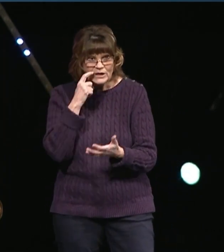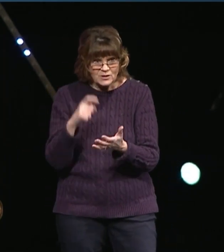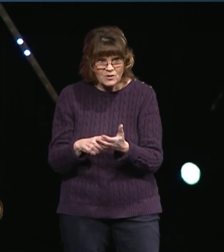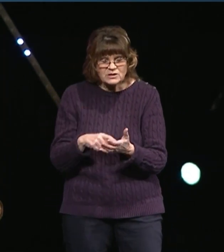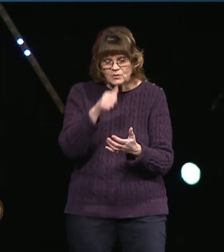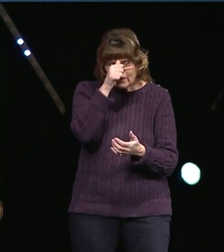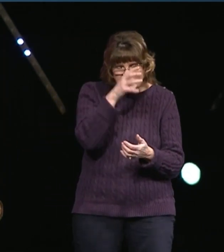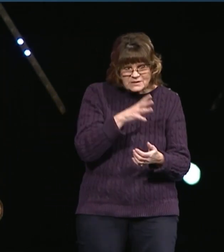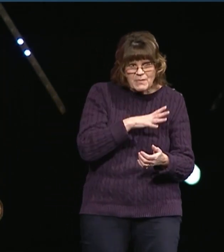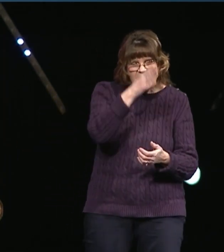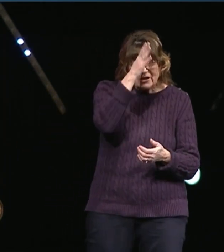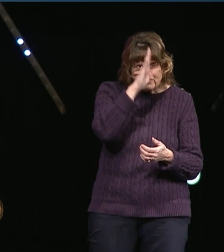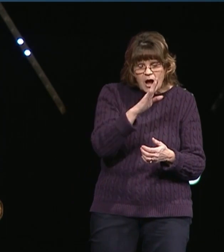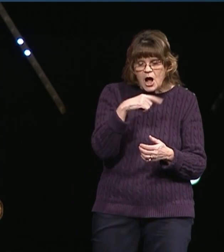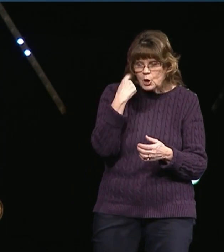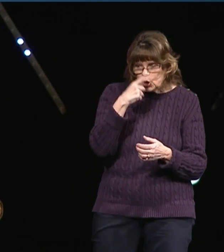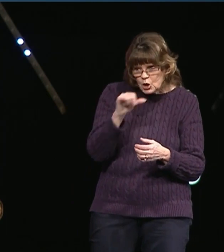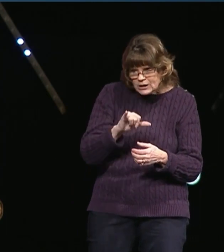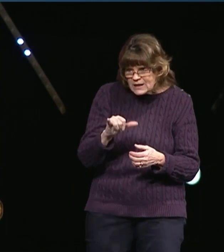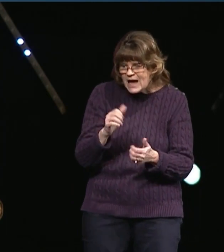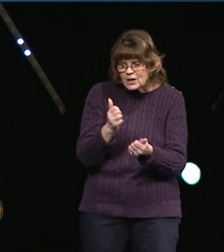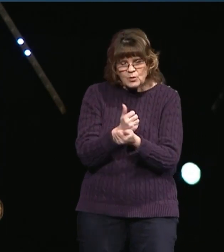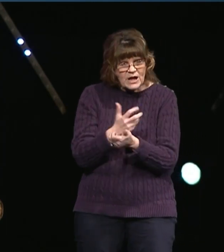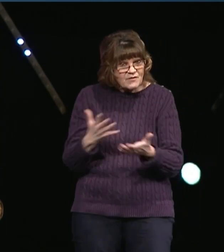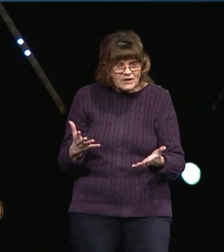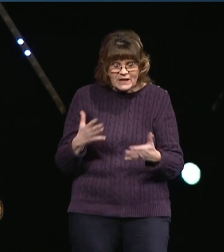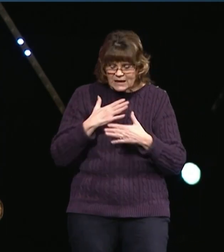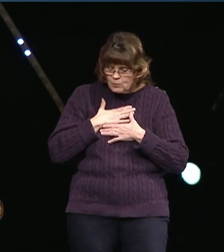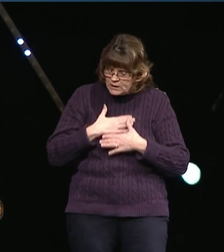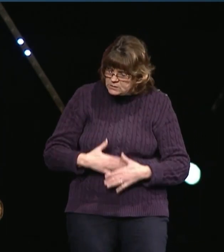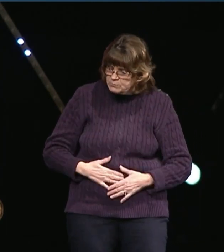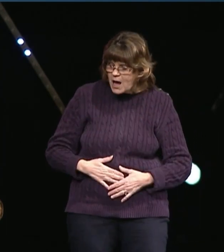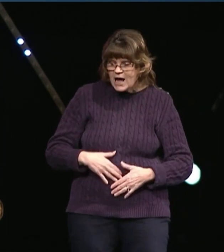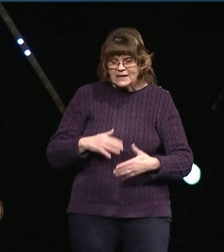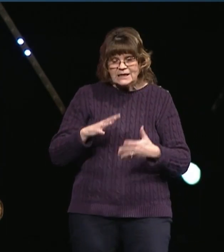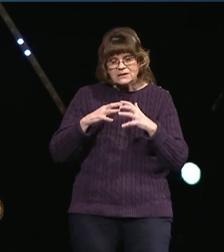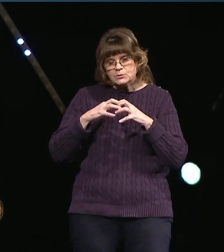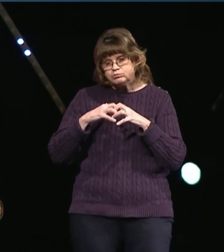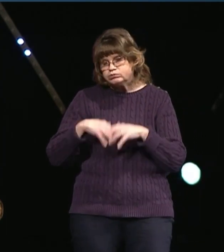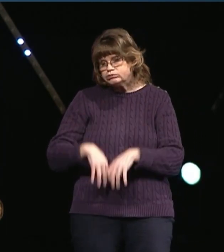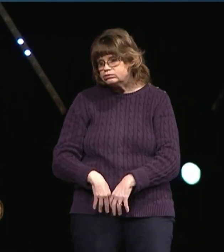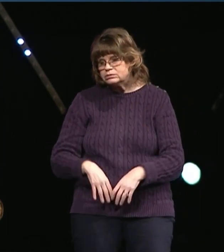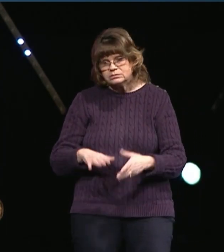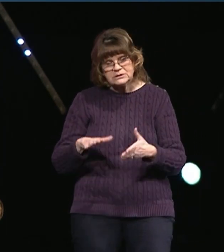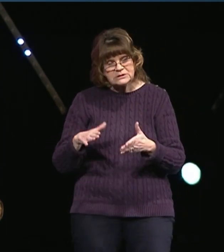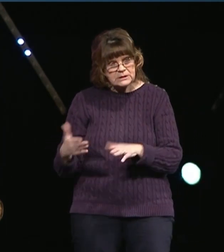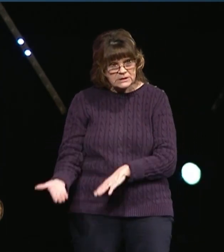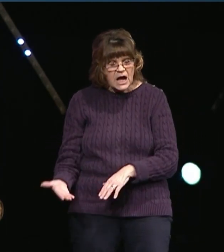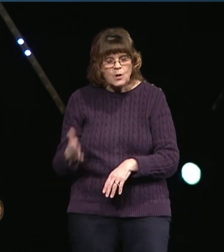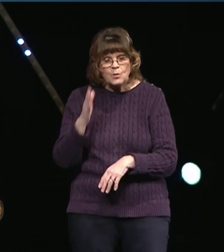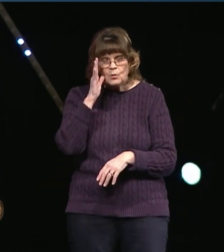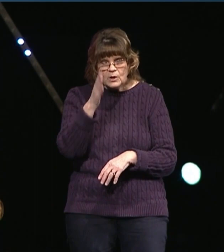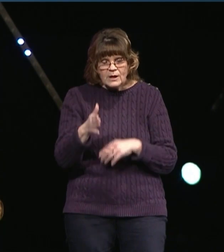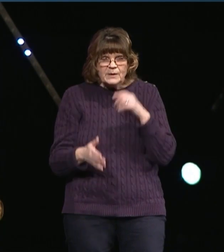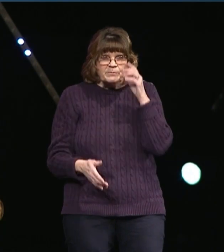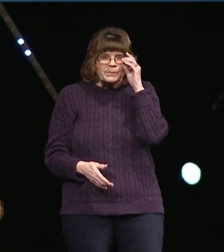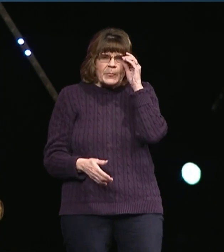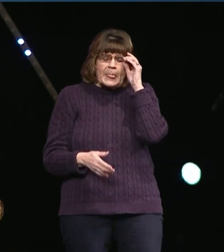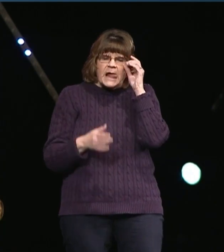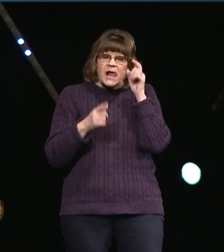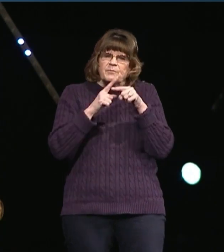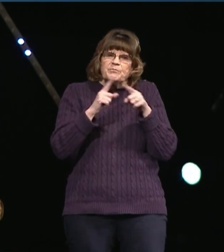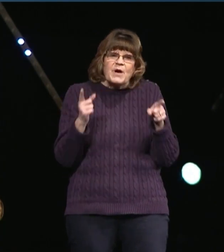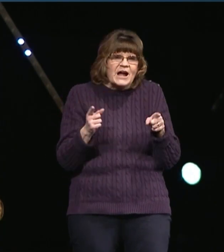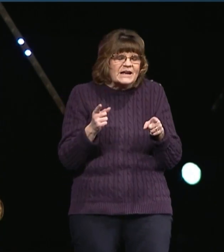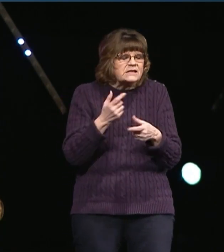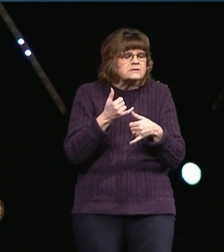God look like when everything is against him, when it's pretty clear how this is going to play out. Does he give up into despair, or